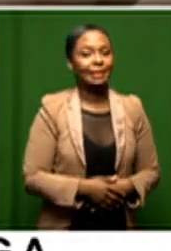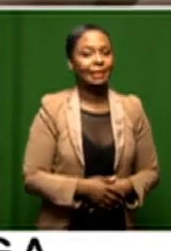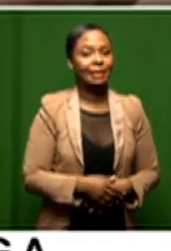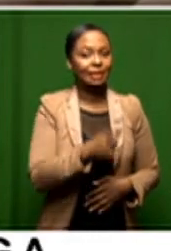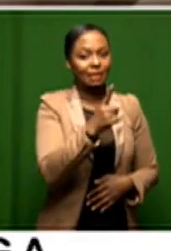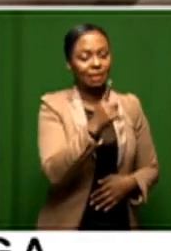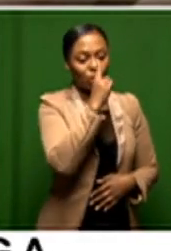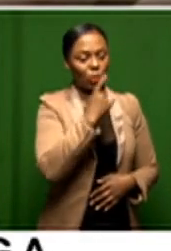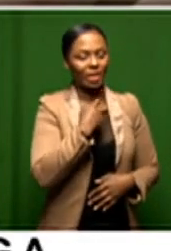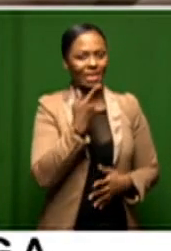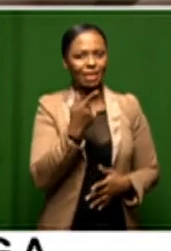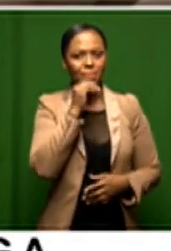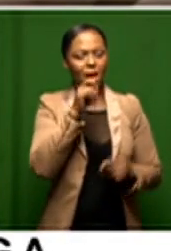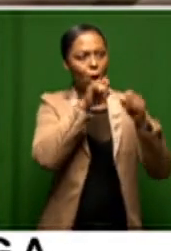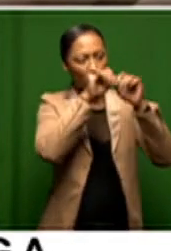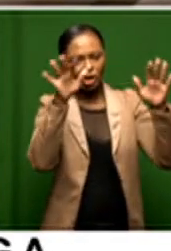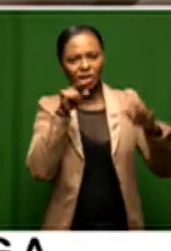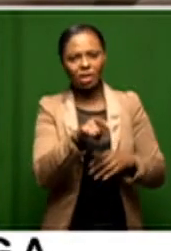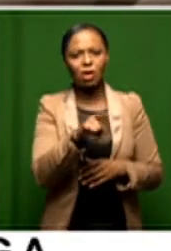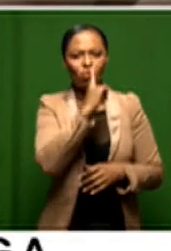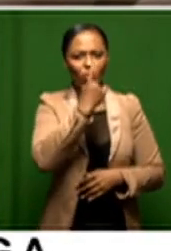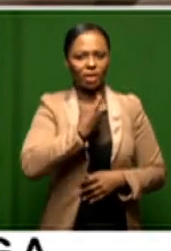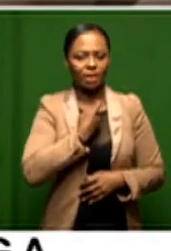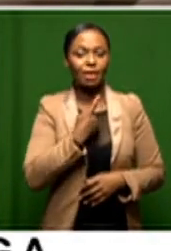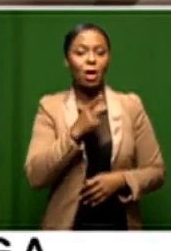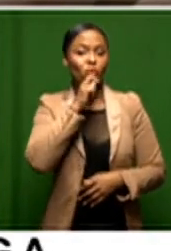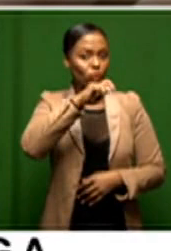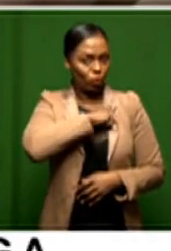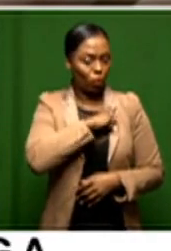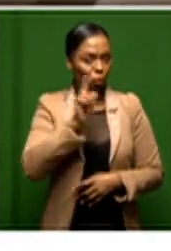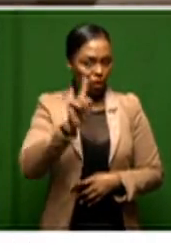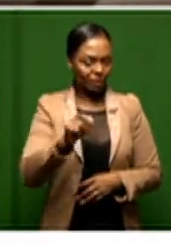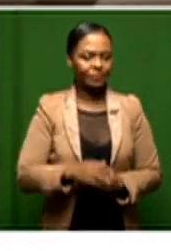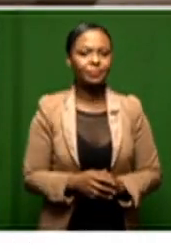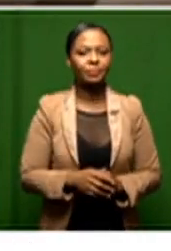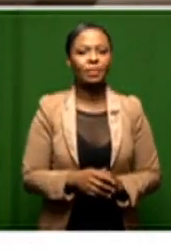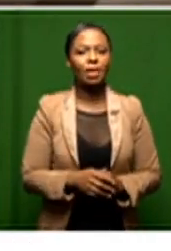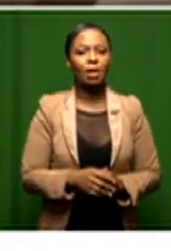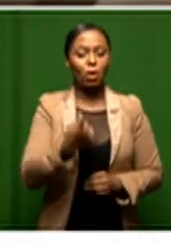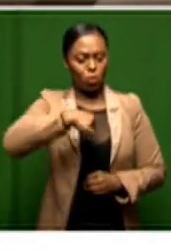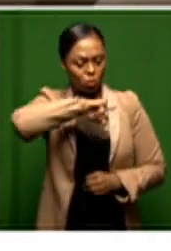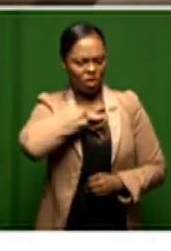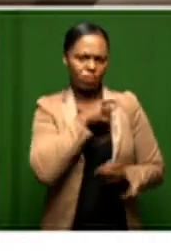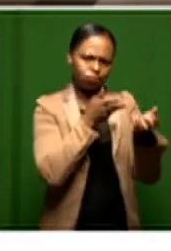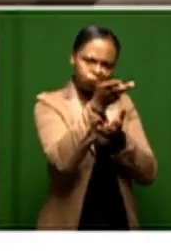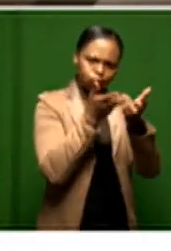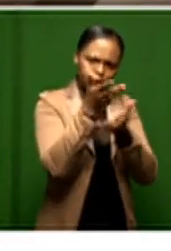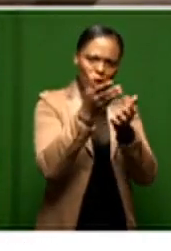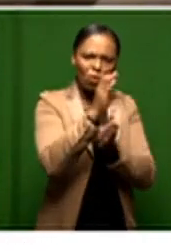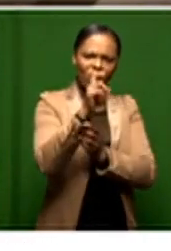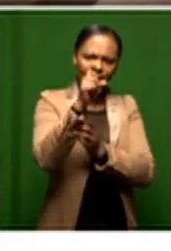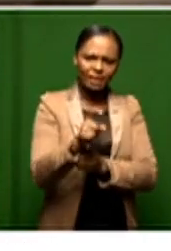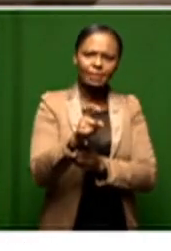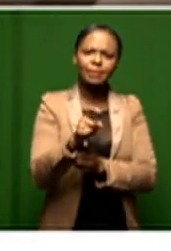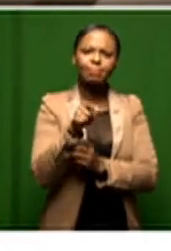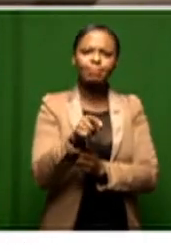that's an entirely logical question. And the truth is that we've been engaging with the vaccine manufacturers